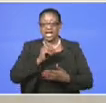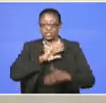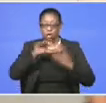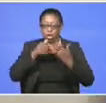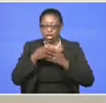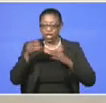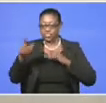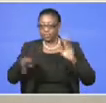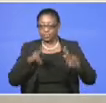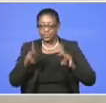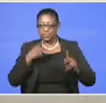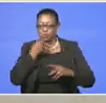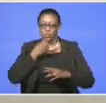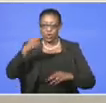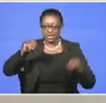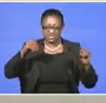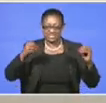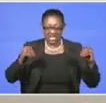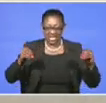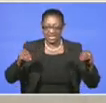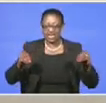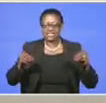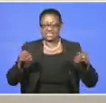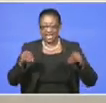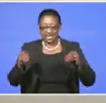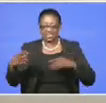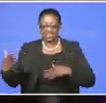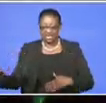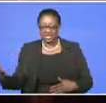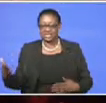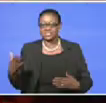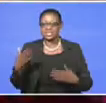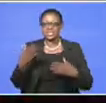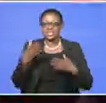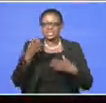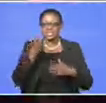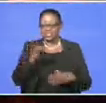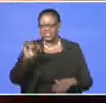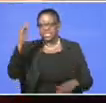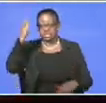the spin-off economic activity that Carnival actually brings, I know